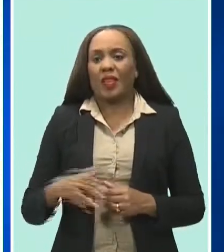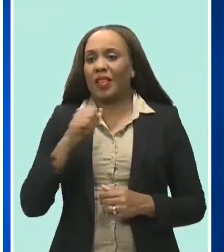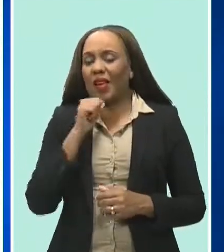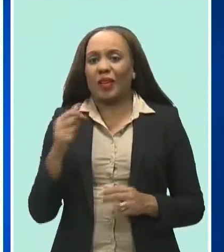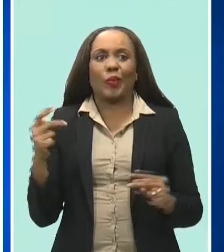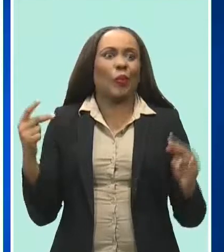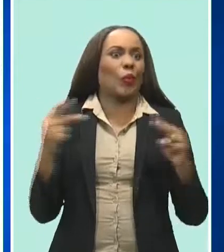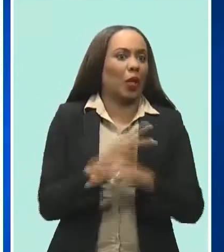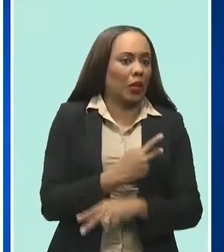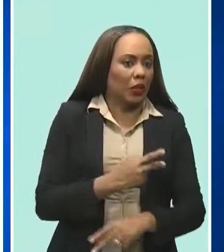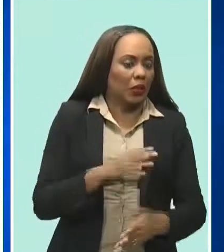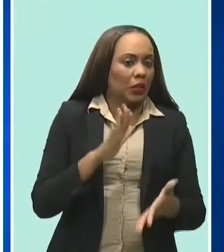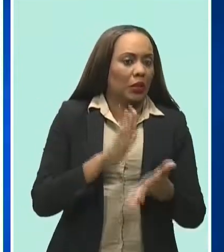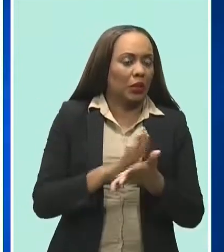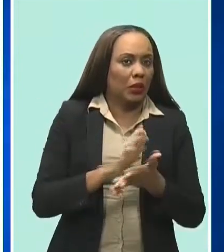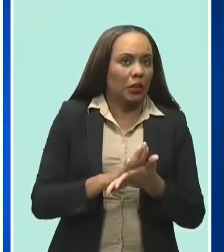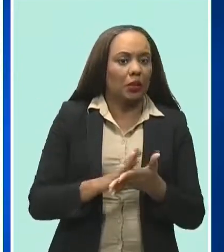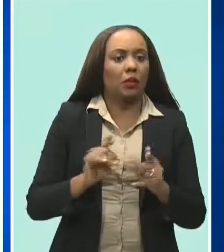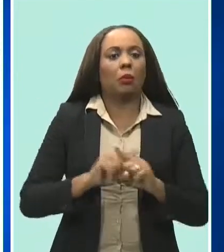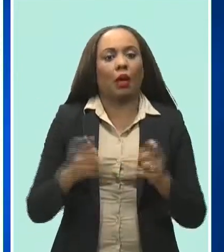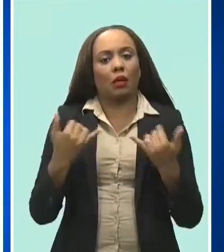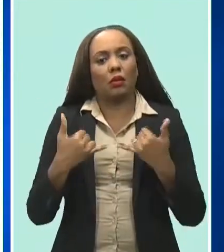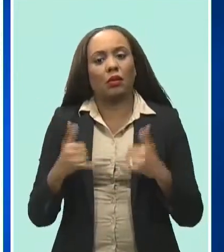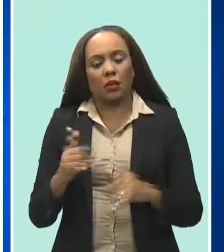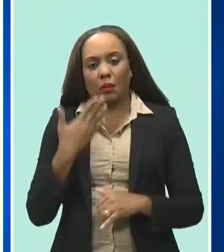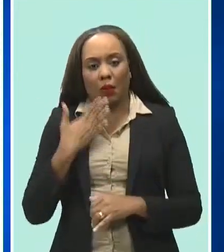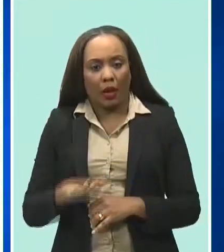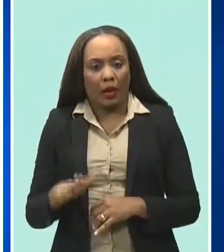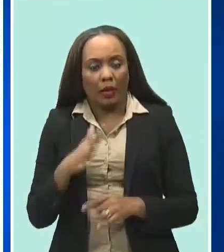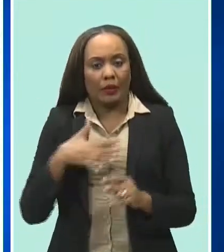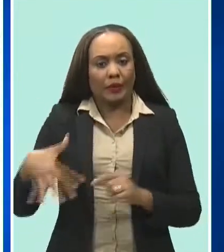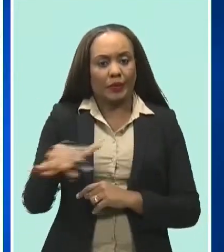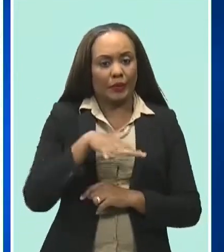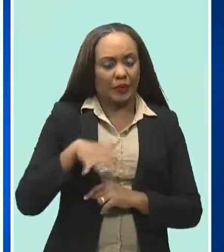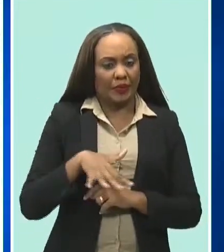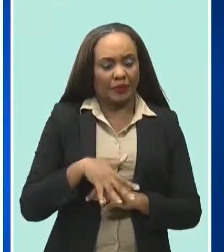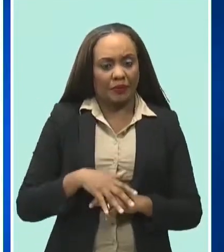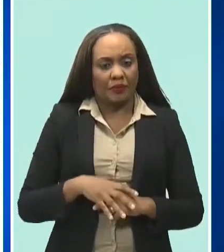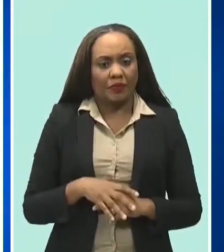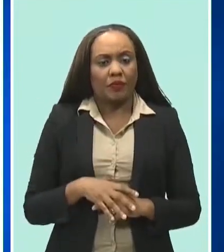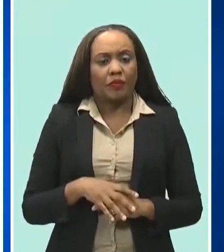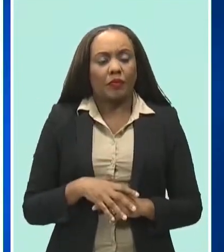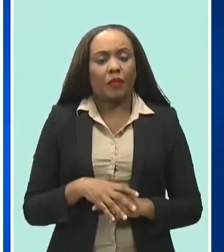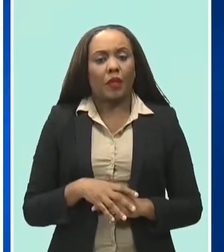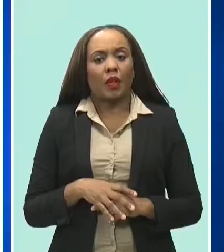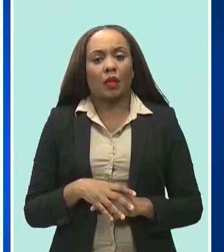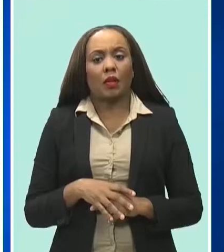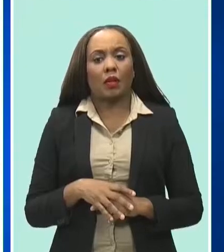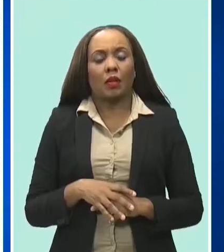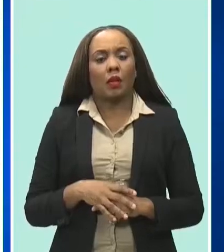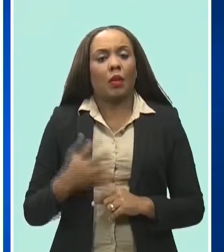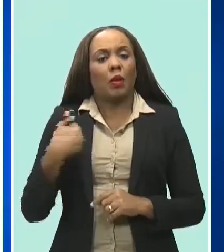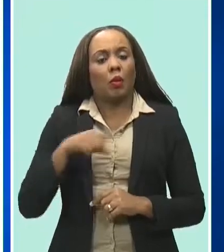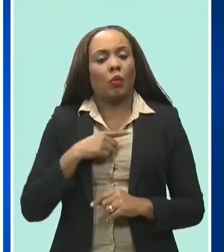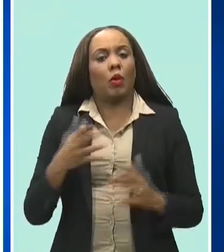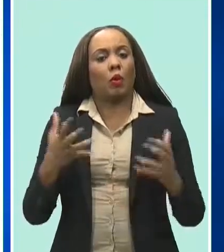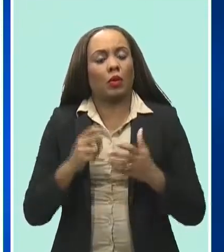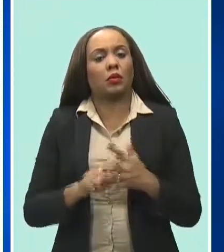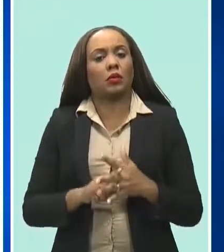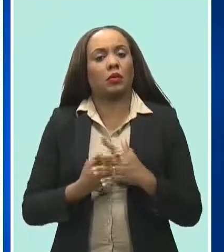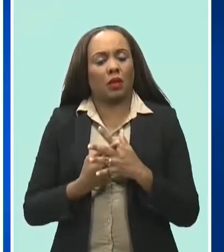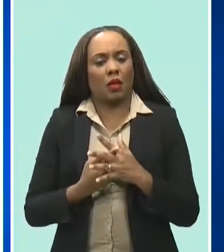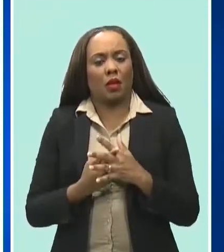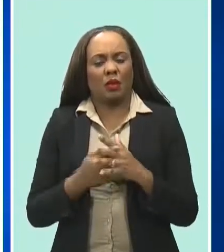worst that I have seen, certainly, but in terms of being able to address a lot of the low-hanging fruit, we're going to start that